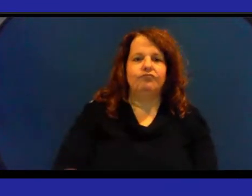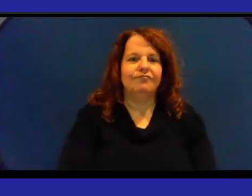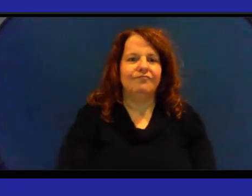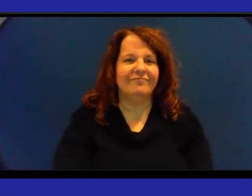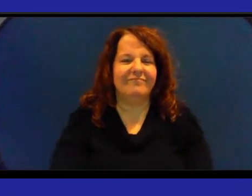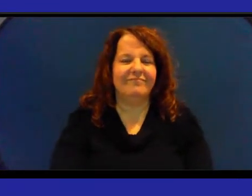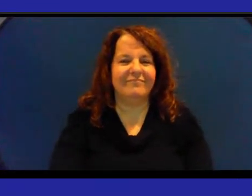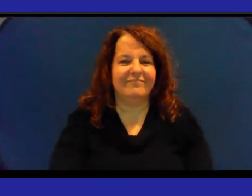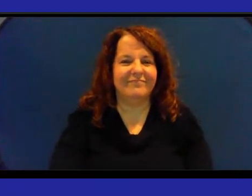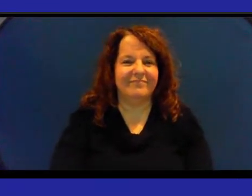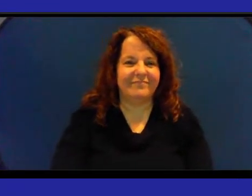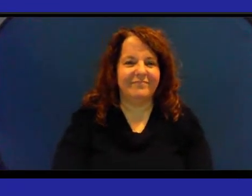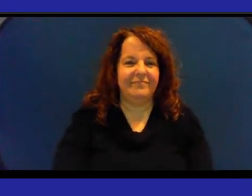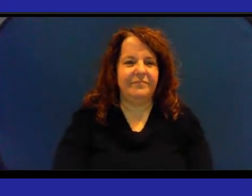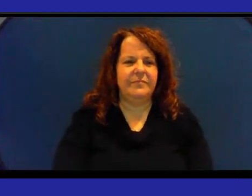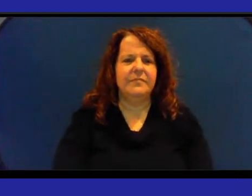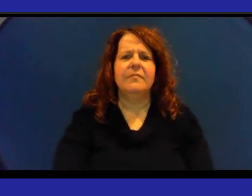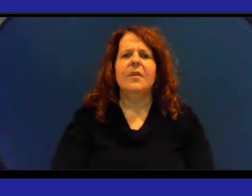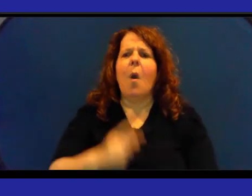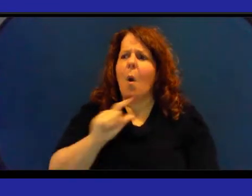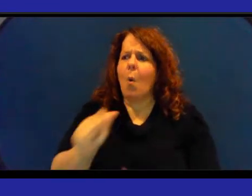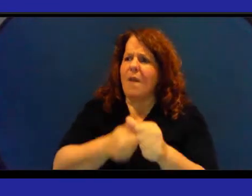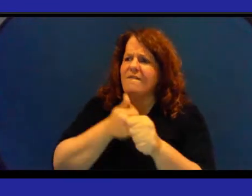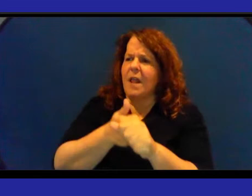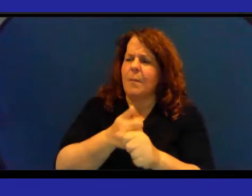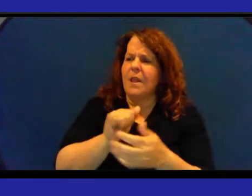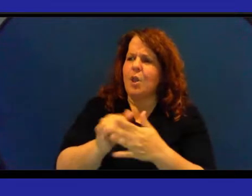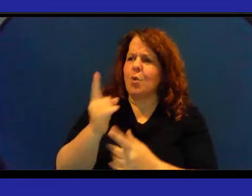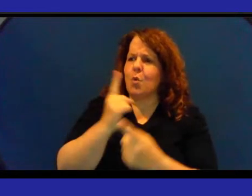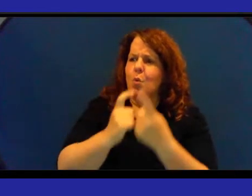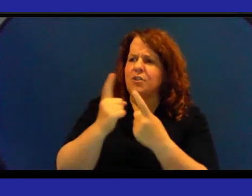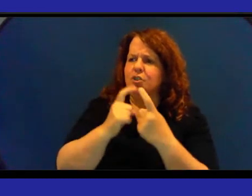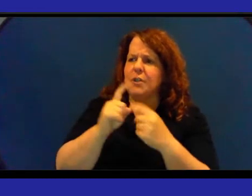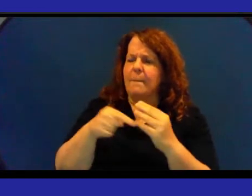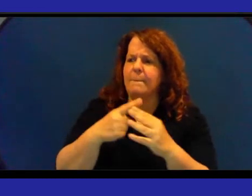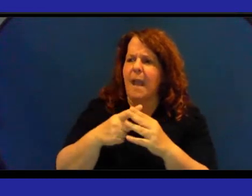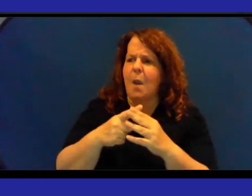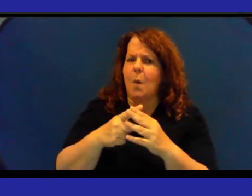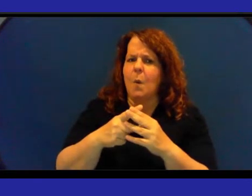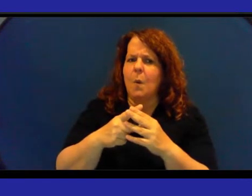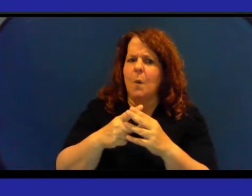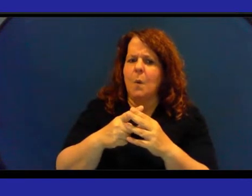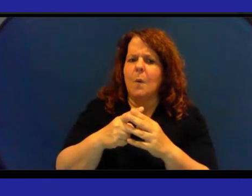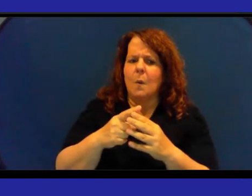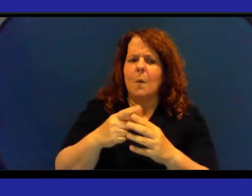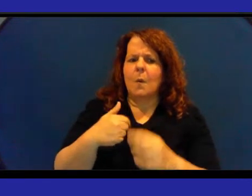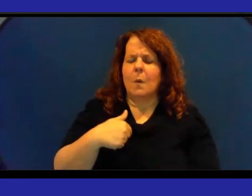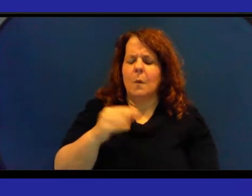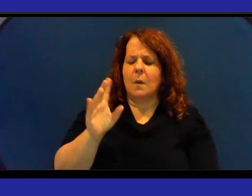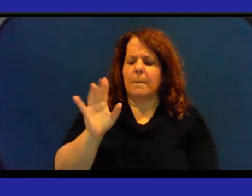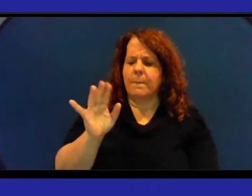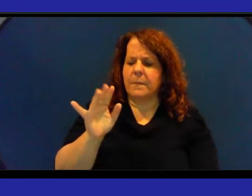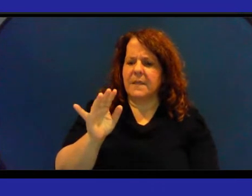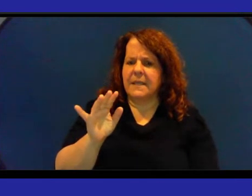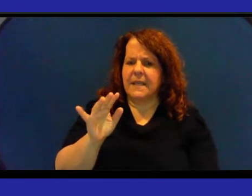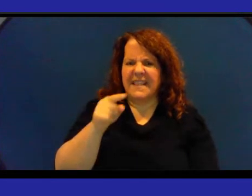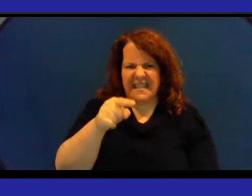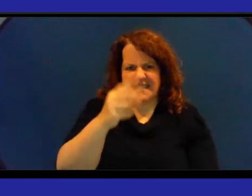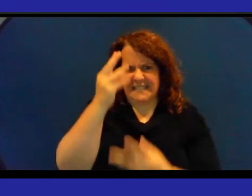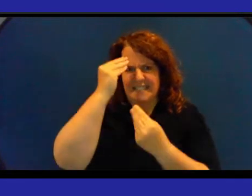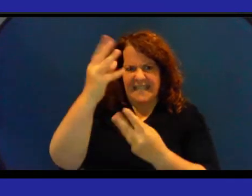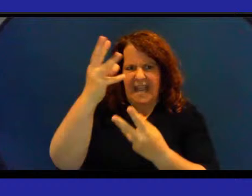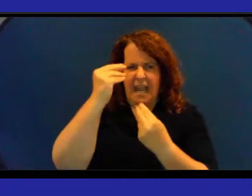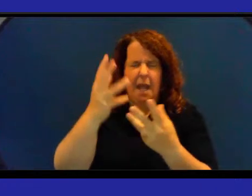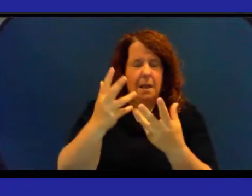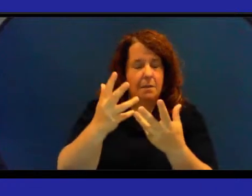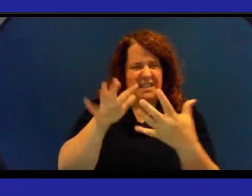Thank you. And I just want to follow up on the question that Frida asked, because I think this data, I know that is a lot,